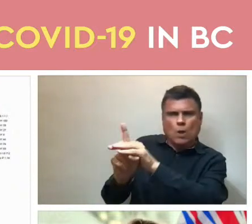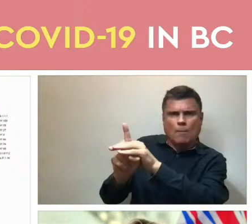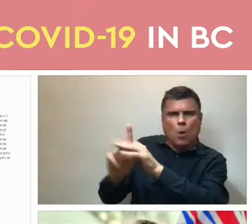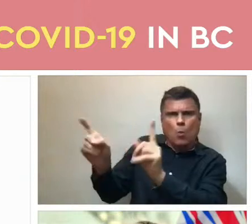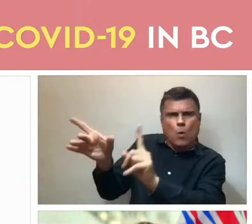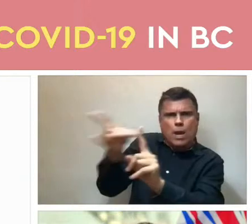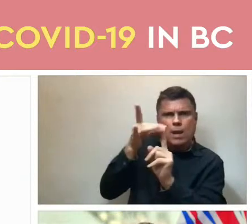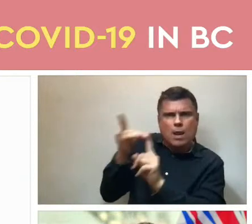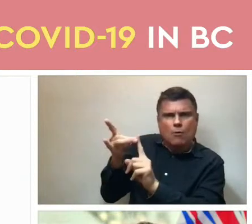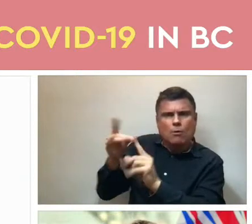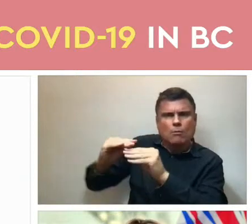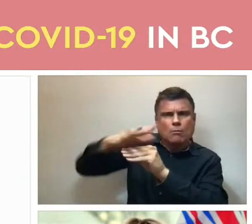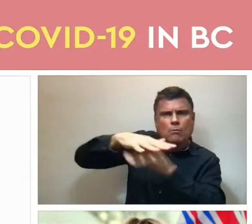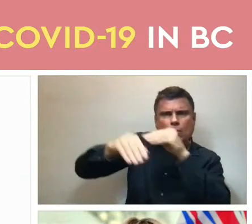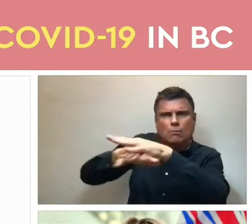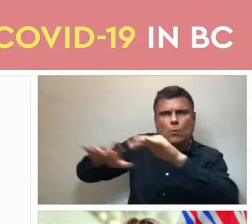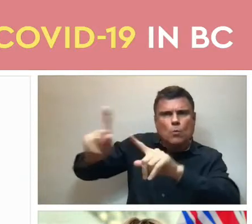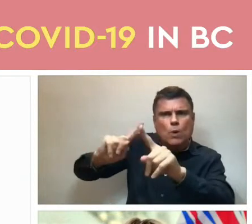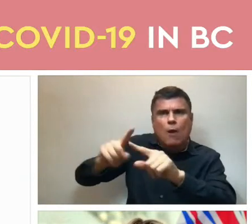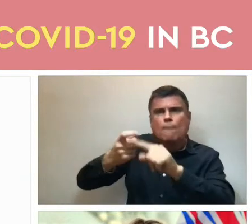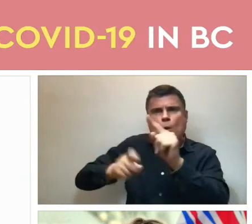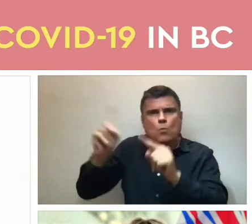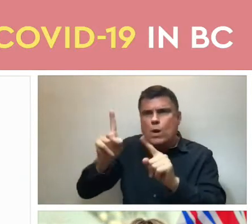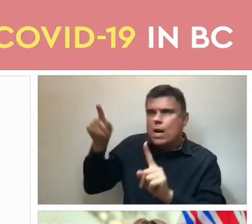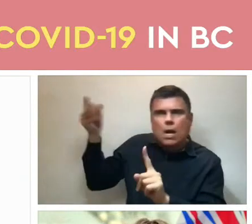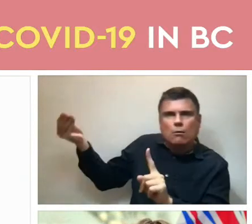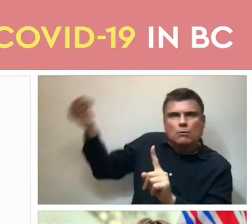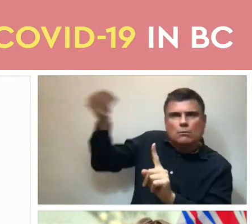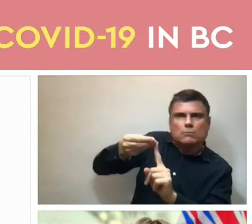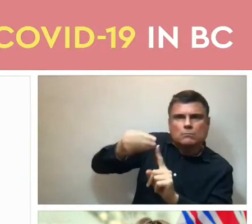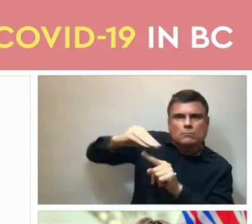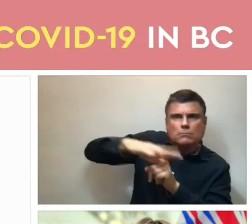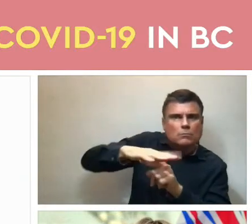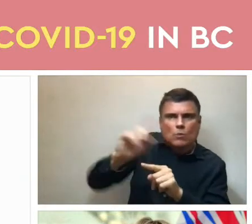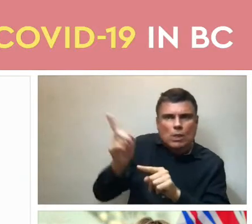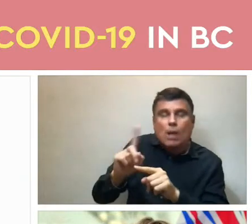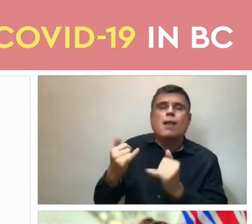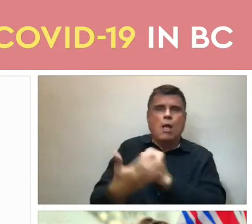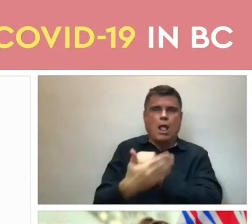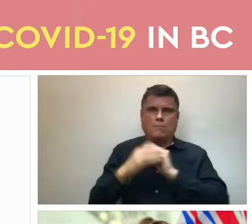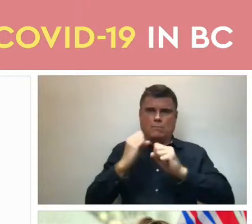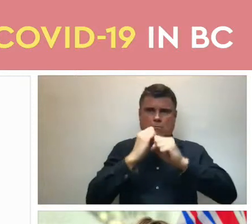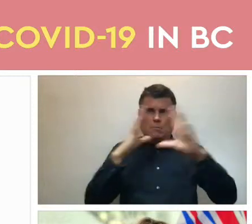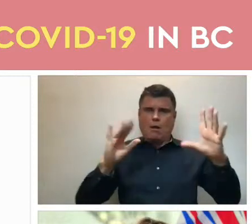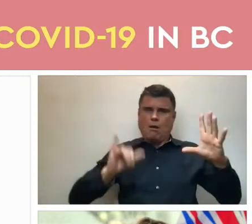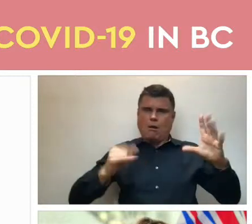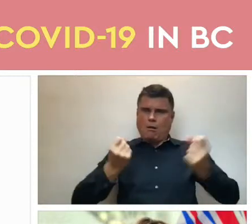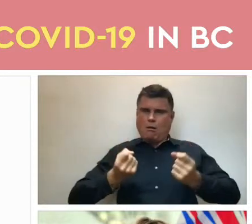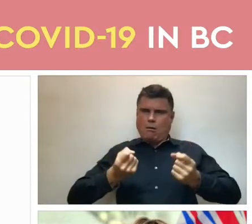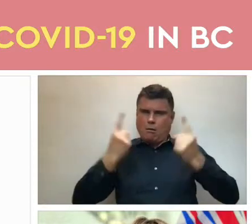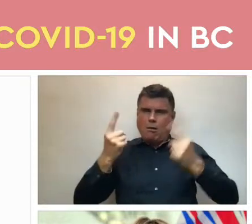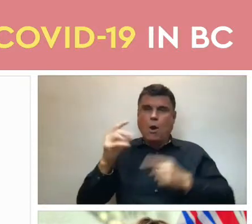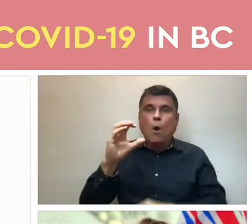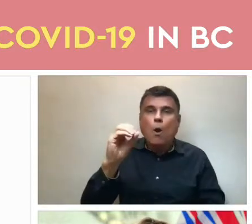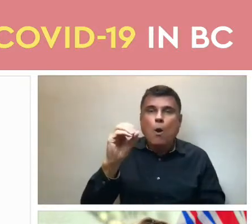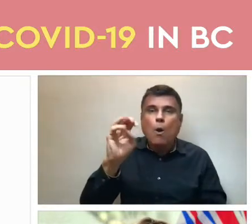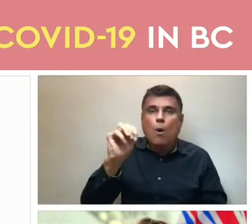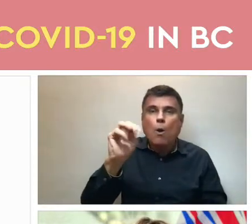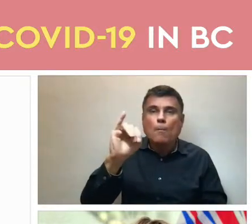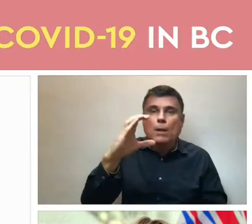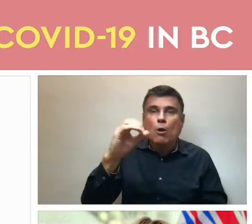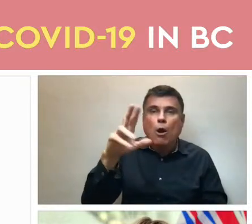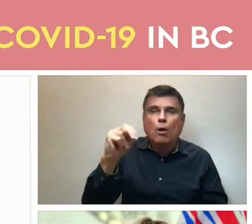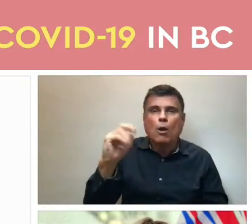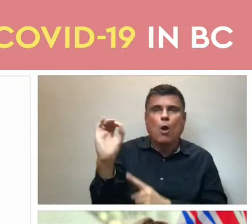understand where introductions are coming, and, of course, right now, to help us understand where we are seeing Omicron, where it is